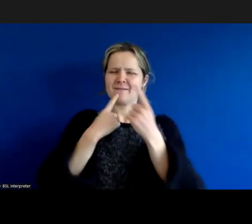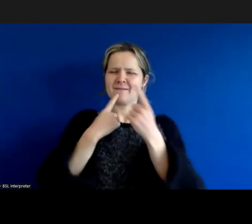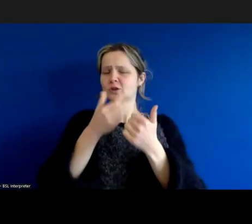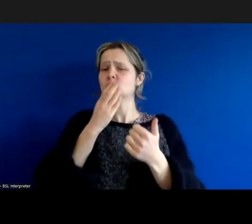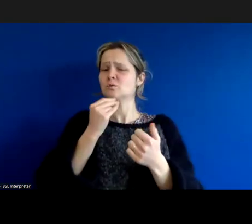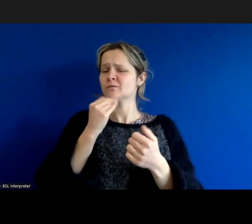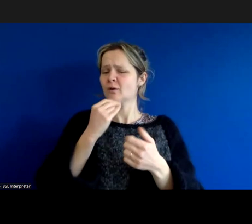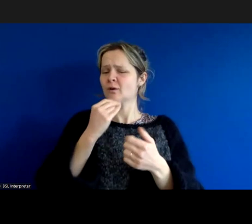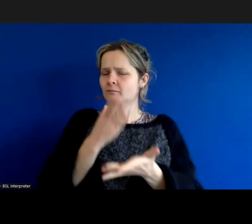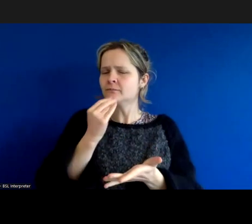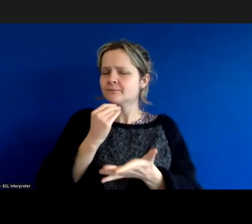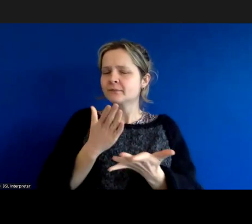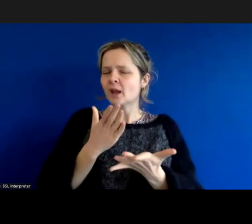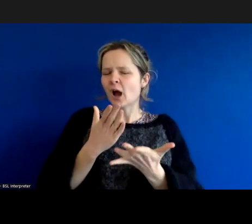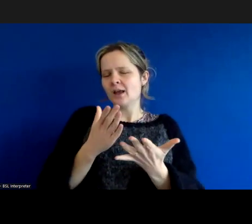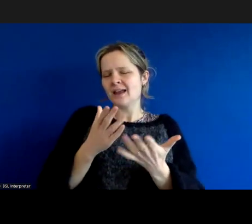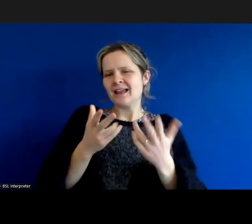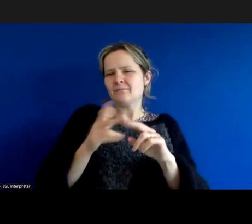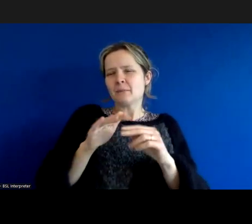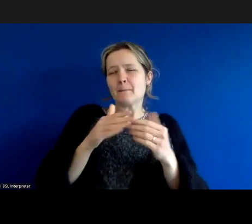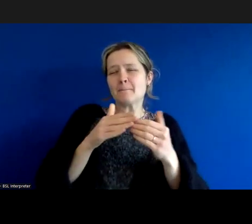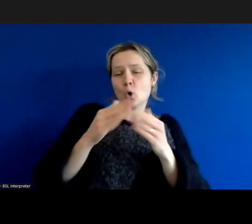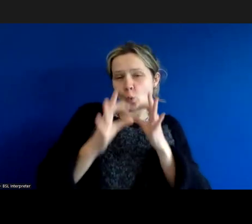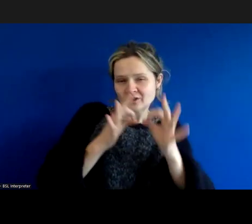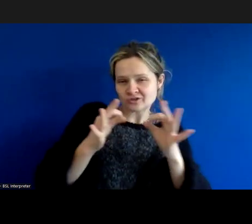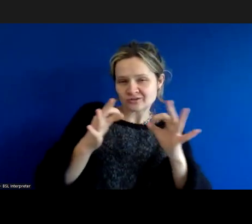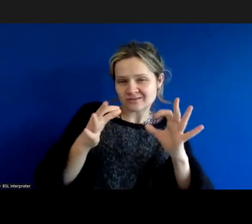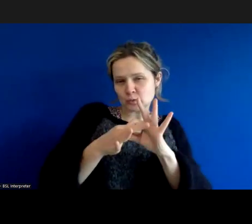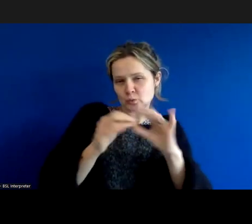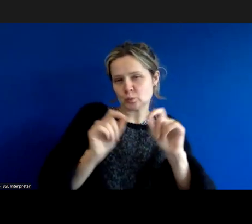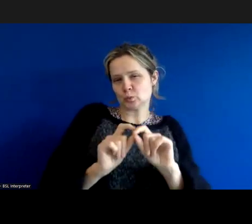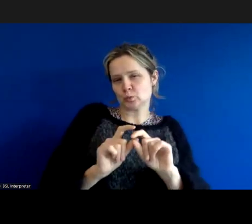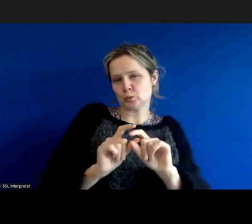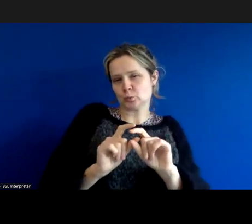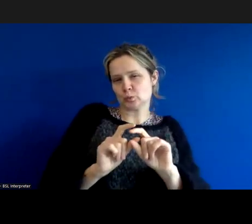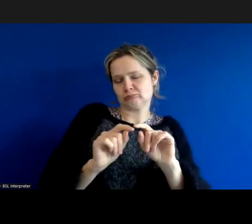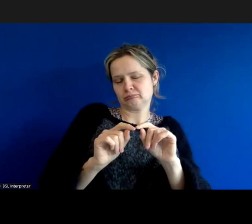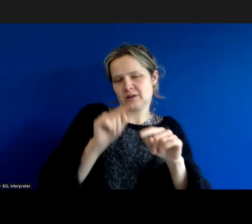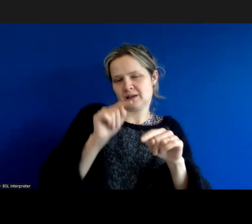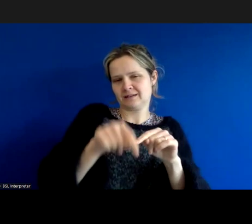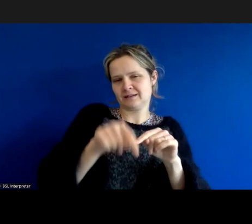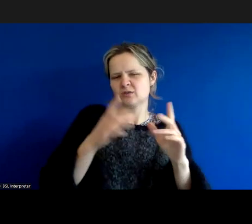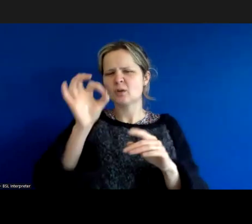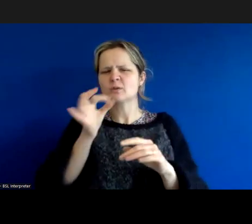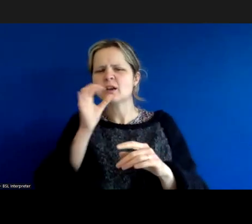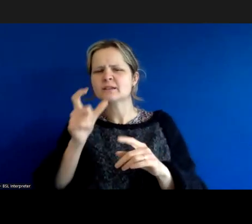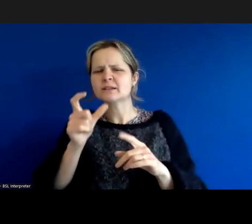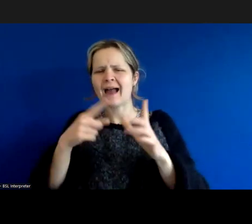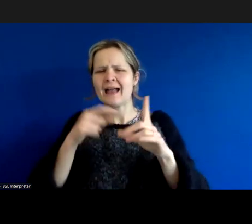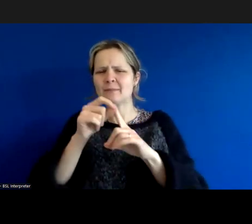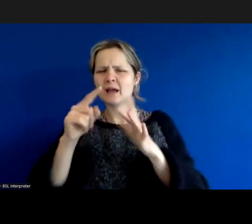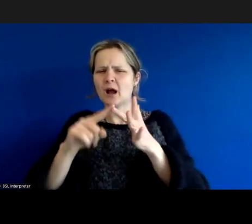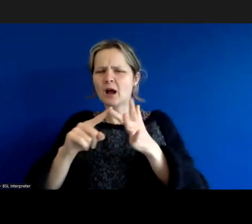I'll come back to that if there's any more questions on dashboards. Just what somebody else is mentioning about APIs and possible use within